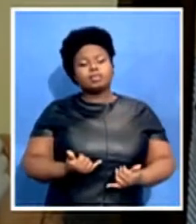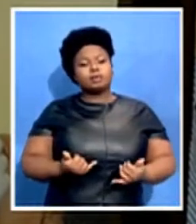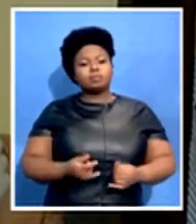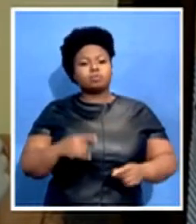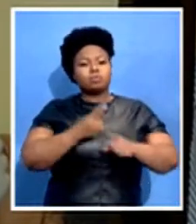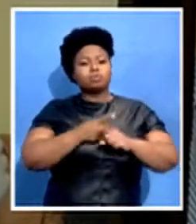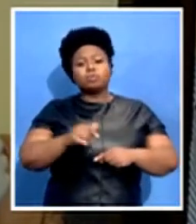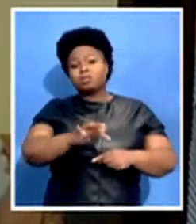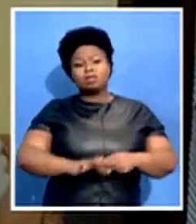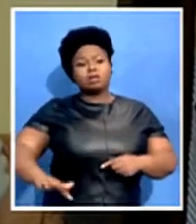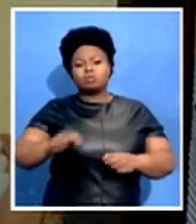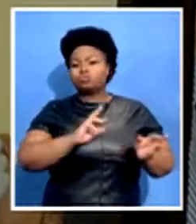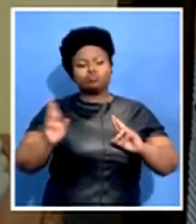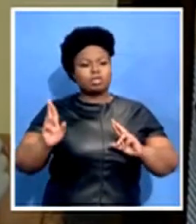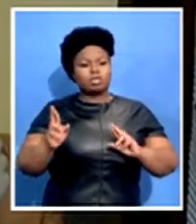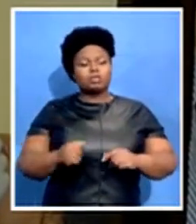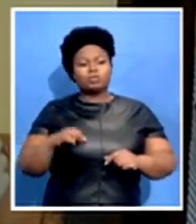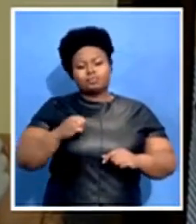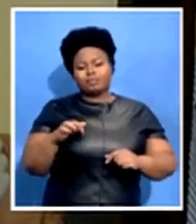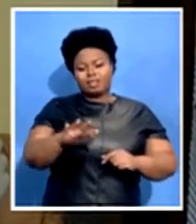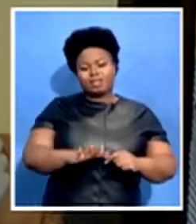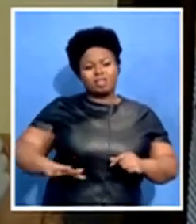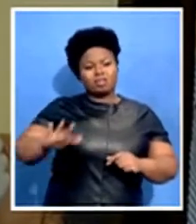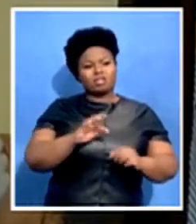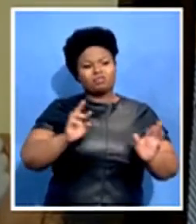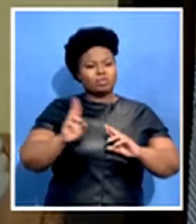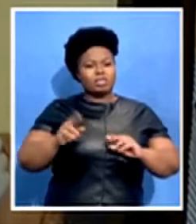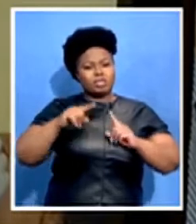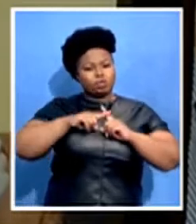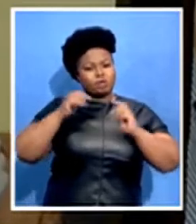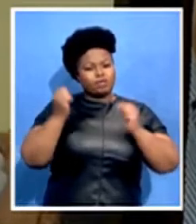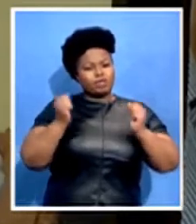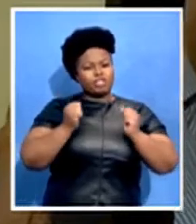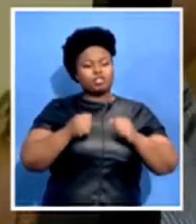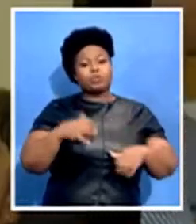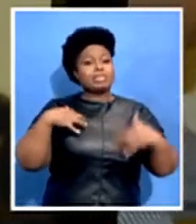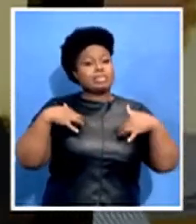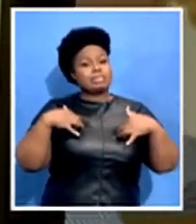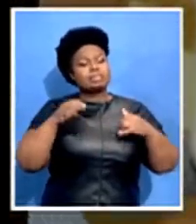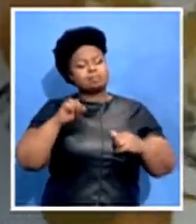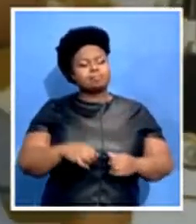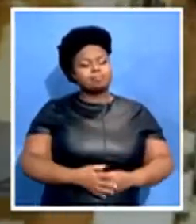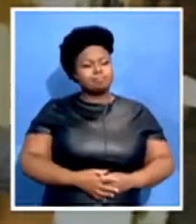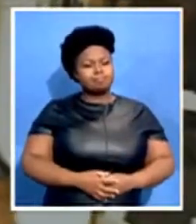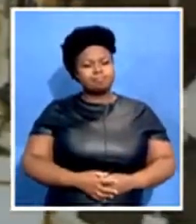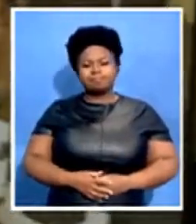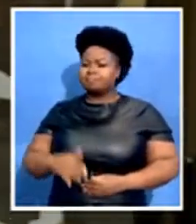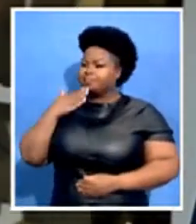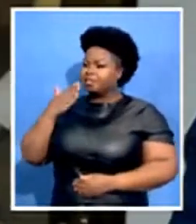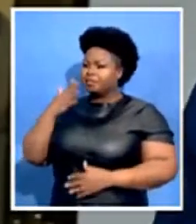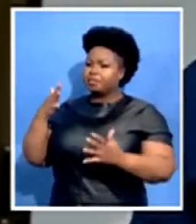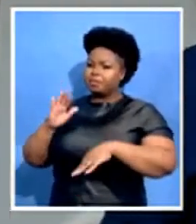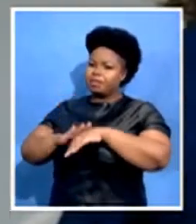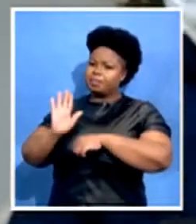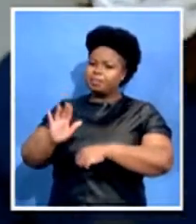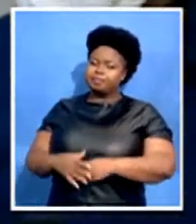areas are ready. We are just eager to receive the vaccine. I thank you so much for your time. Thank you. Well, Desiree, we'll have to